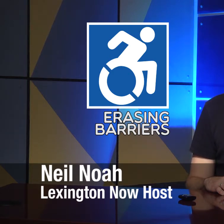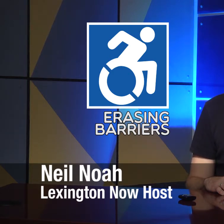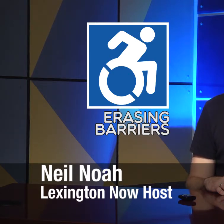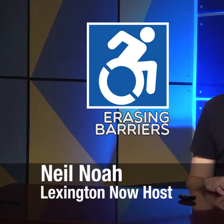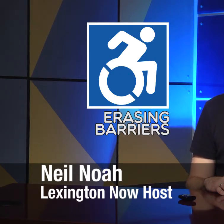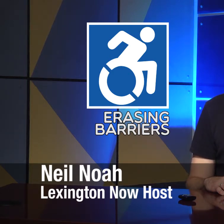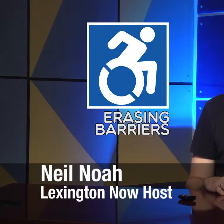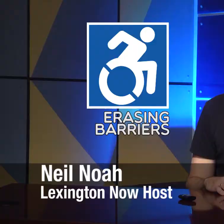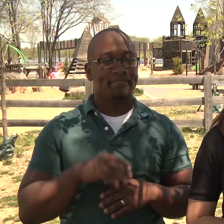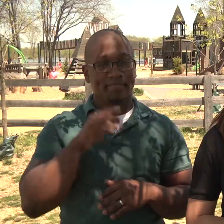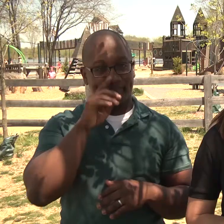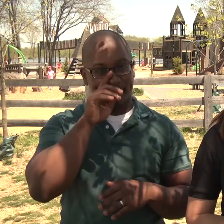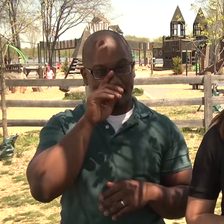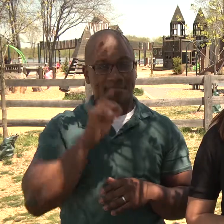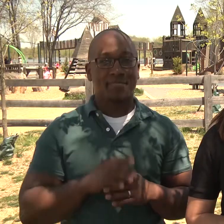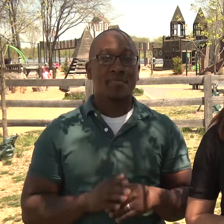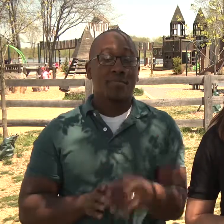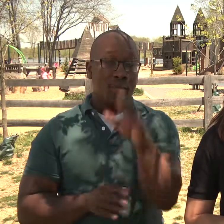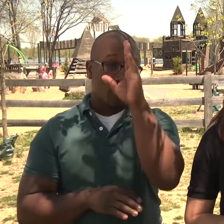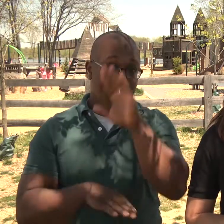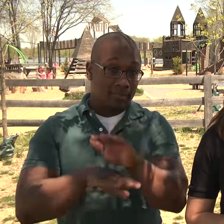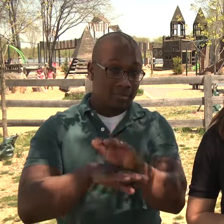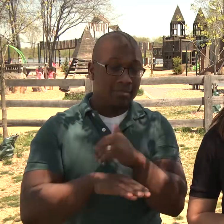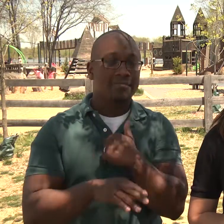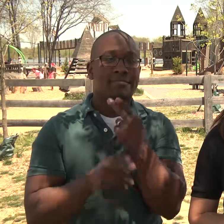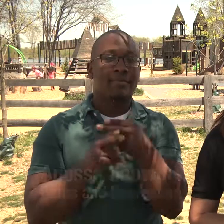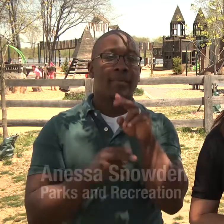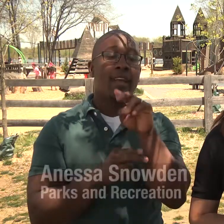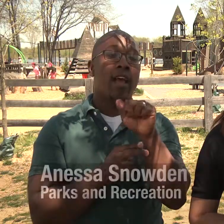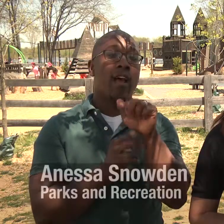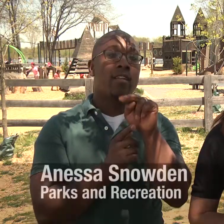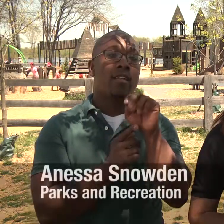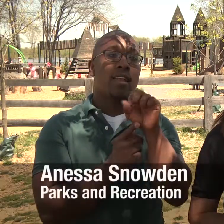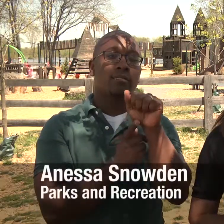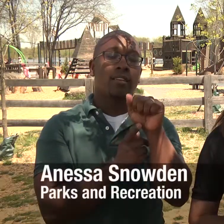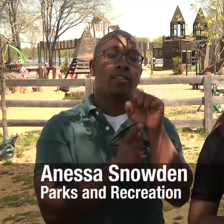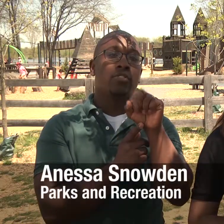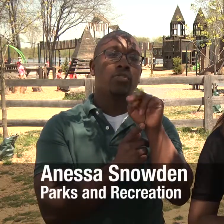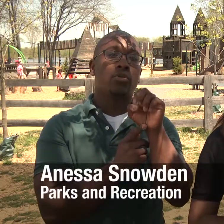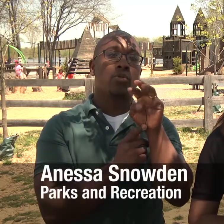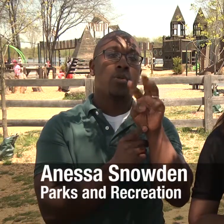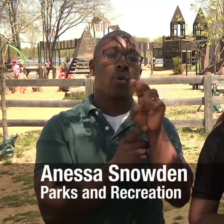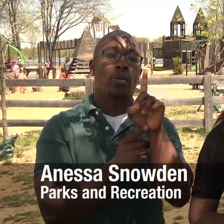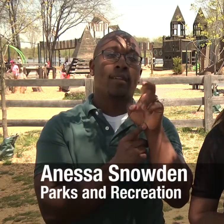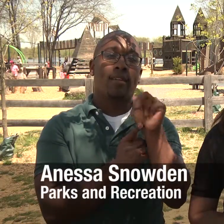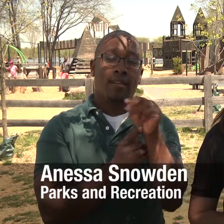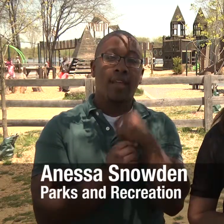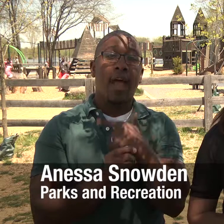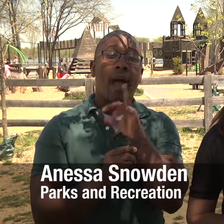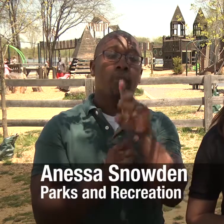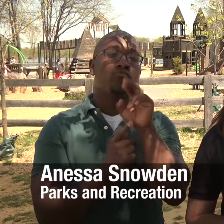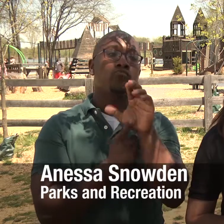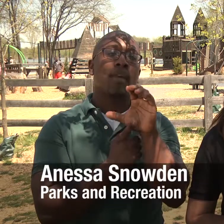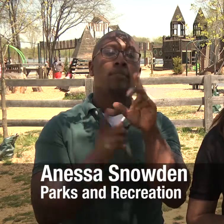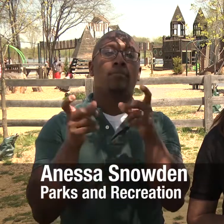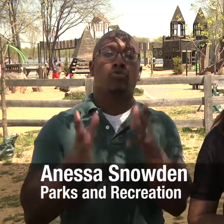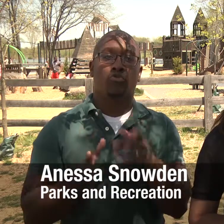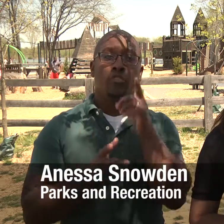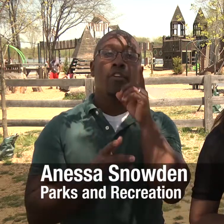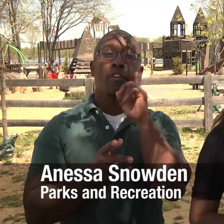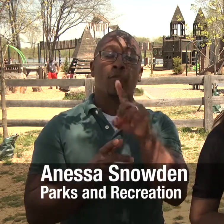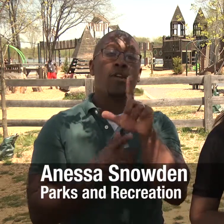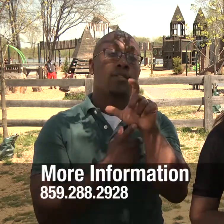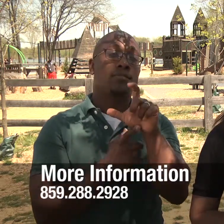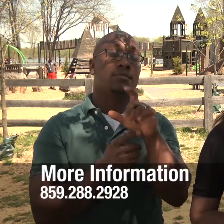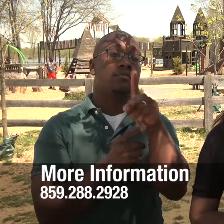available that do just that. Good afternoon. My name is Anessa Snowden. I am the Recreation Manager Senior for Lexington Parks and